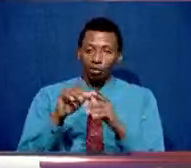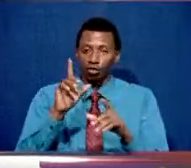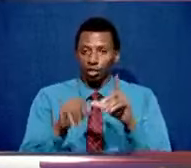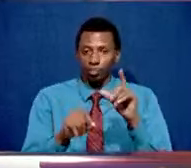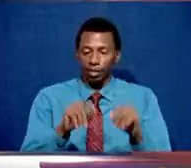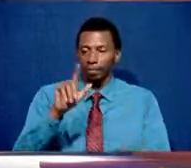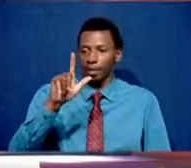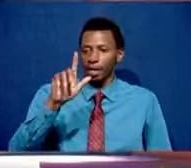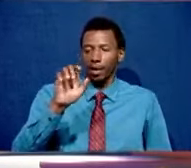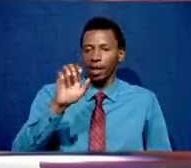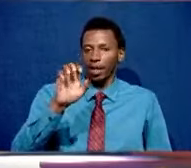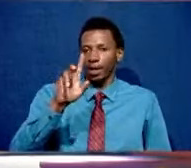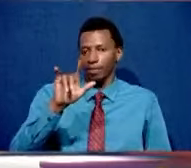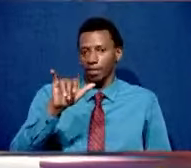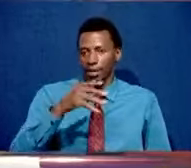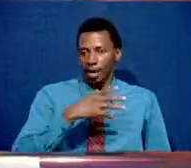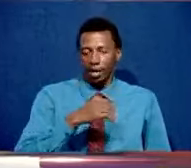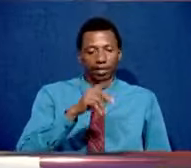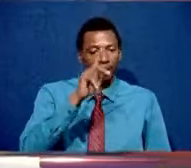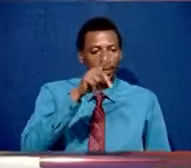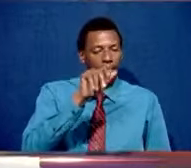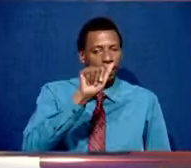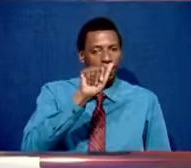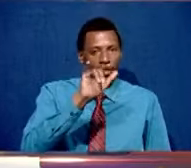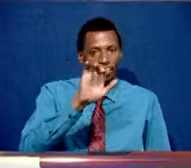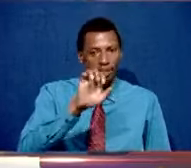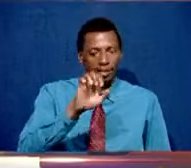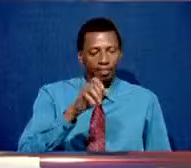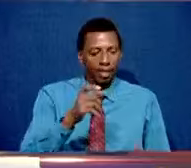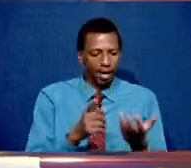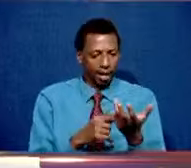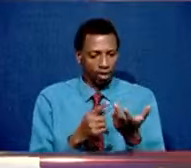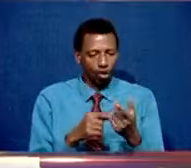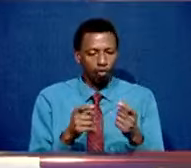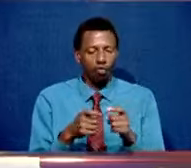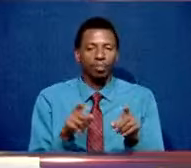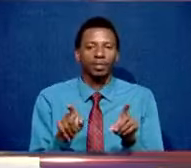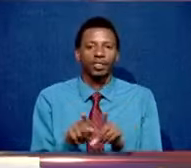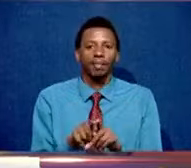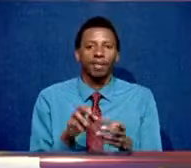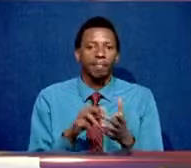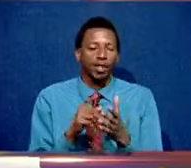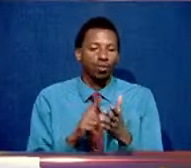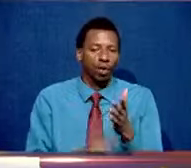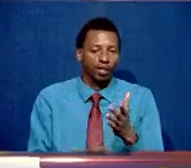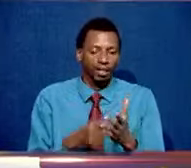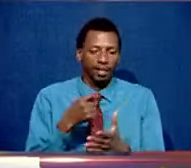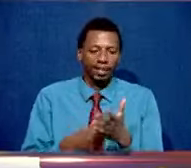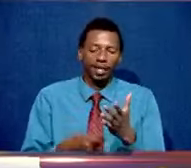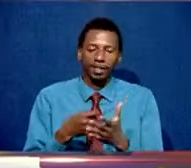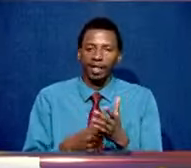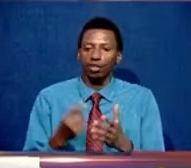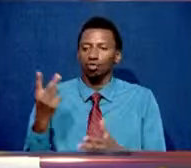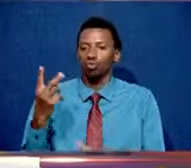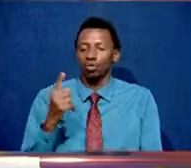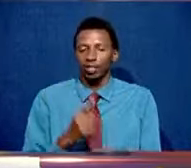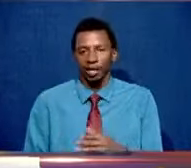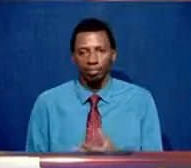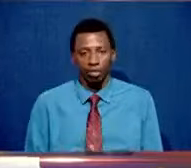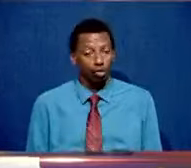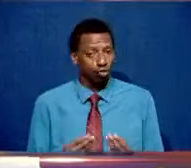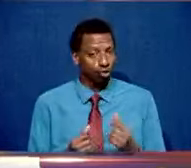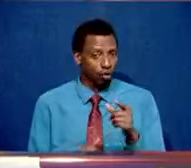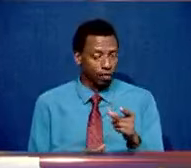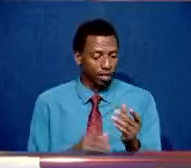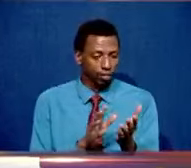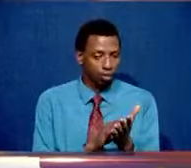as you earn are calculated from the same base, leading to double taxation. To address this, I propose to make